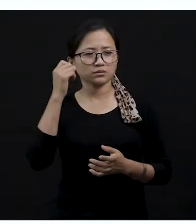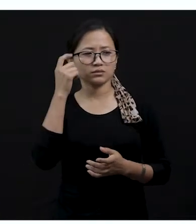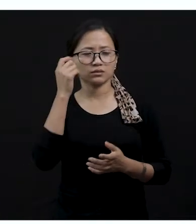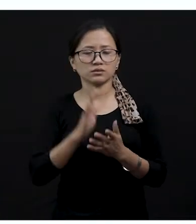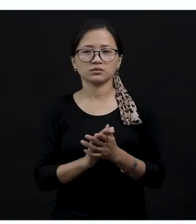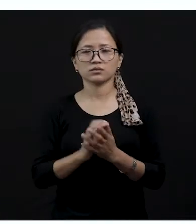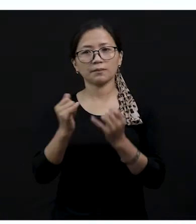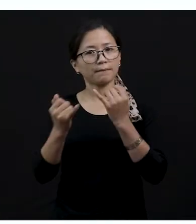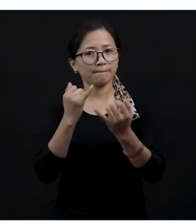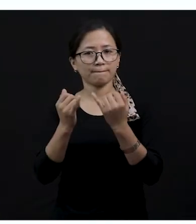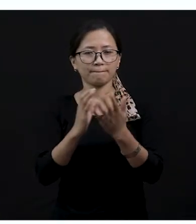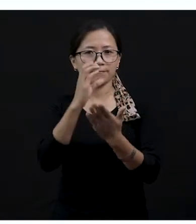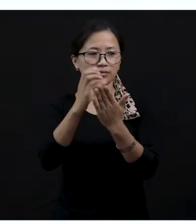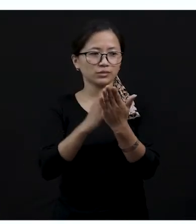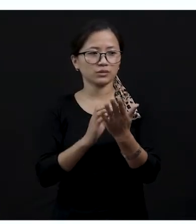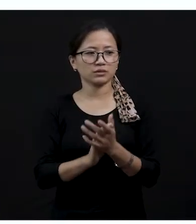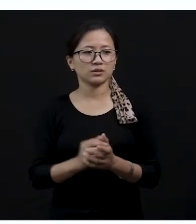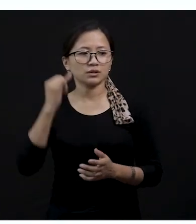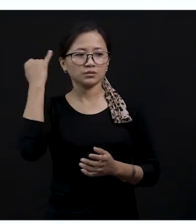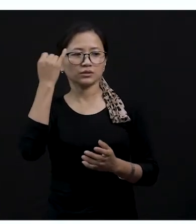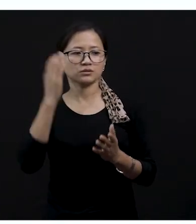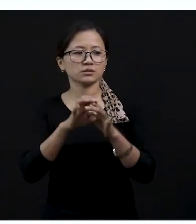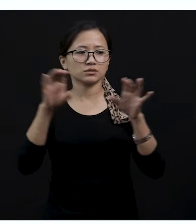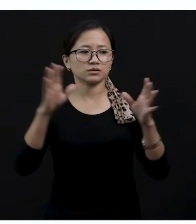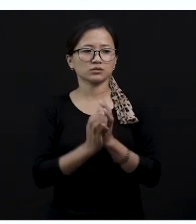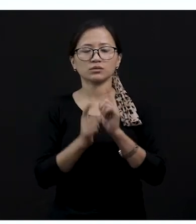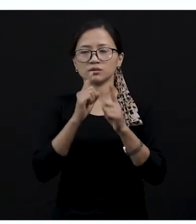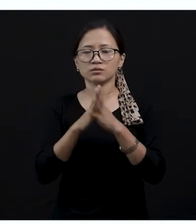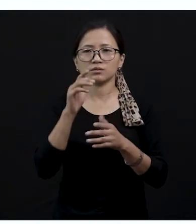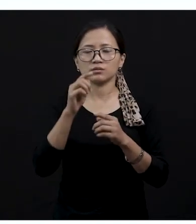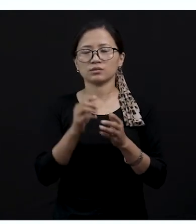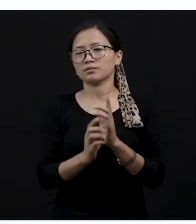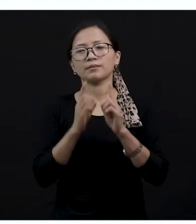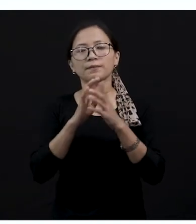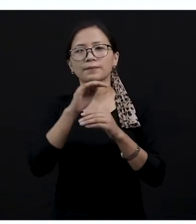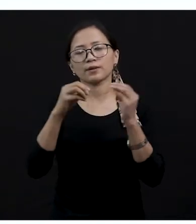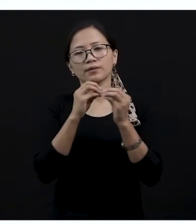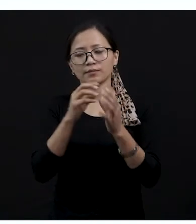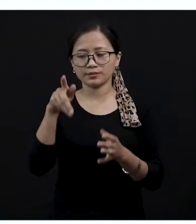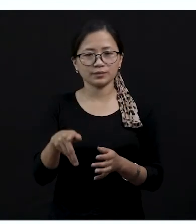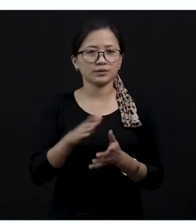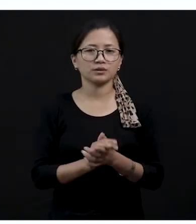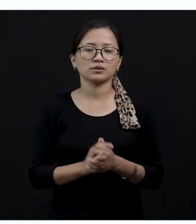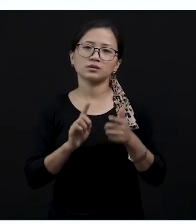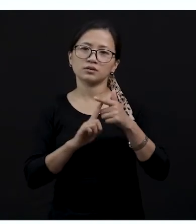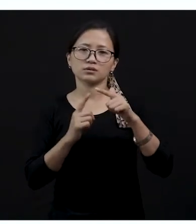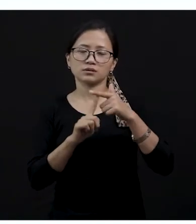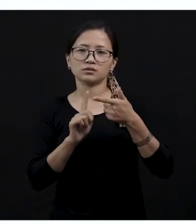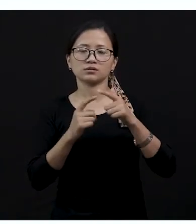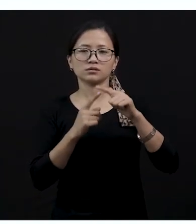the scene of the poem and talk about it and many more, okay? So before we go into